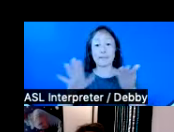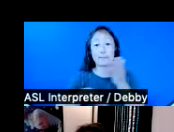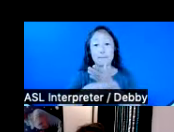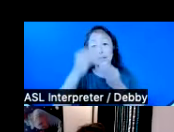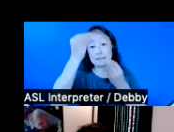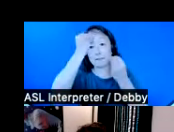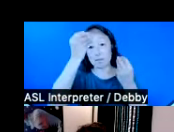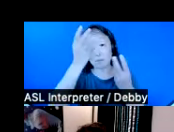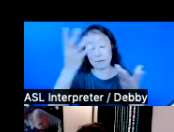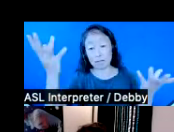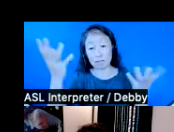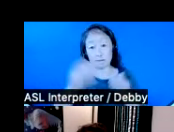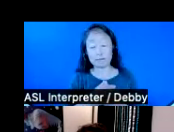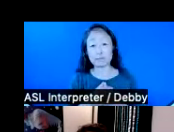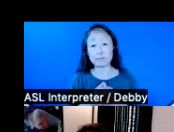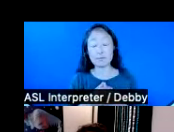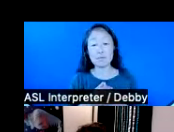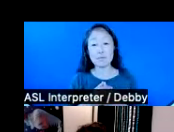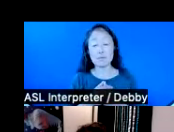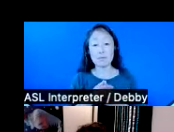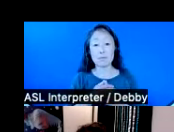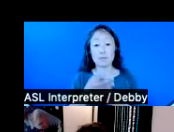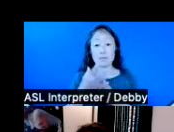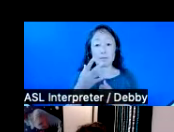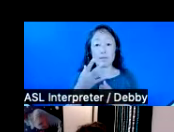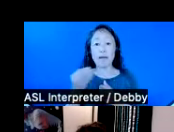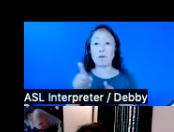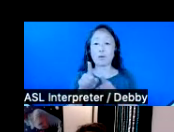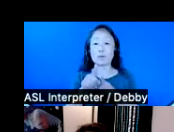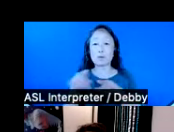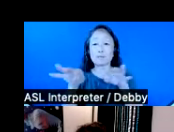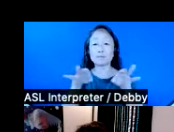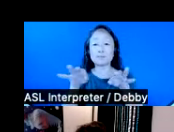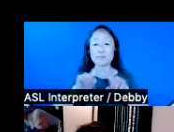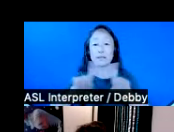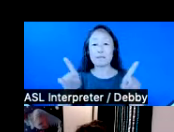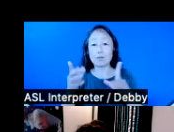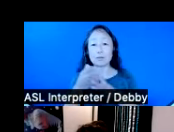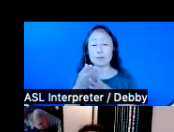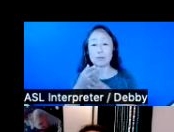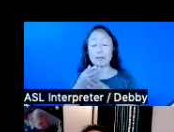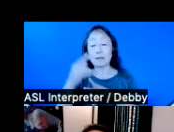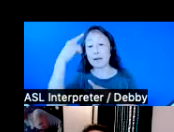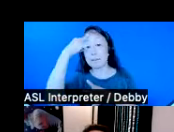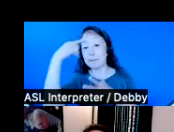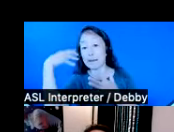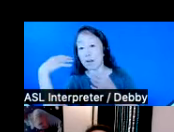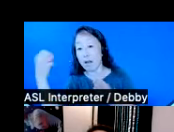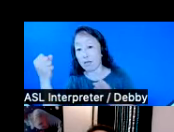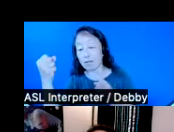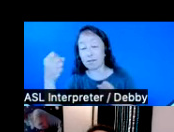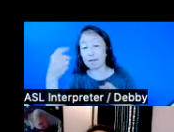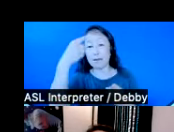information and a little bit of a distinction between mental health and mental illness, to just